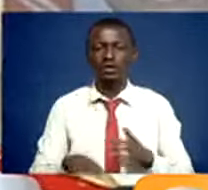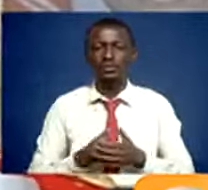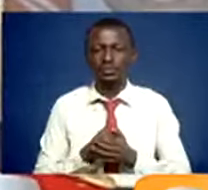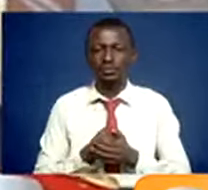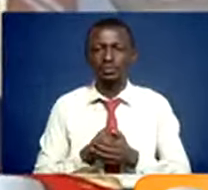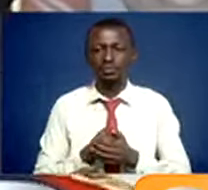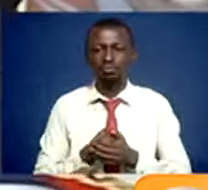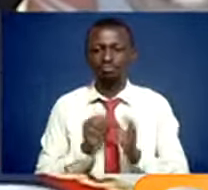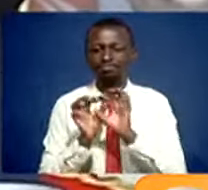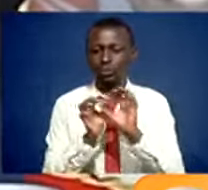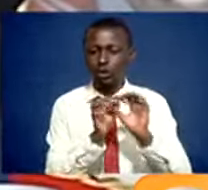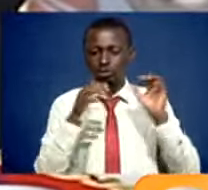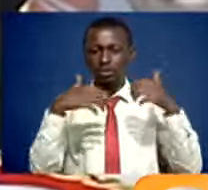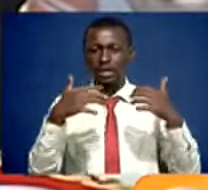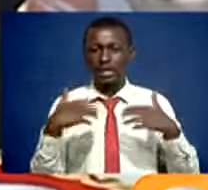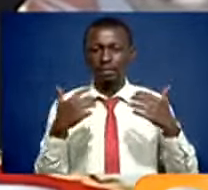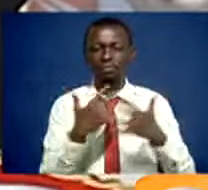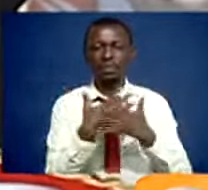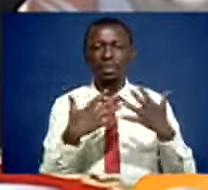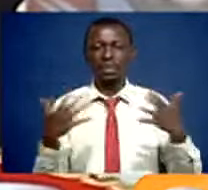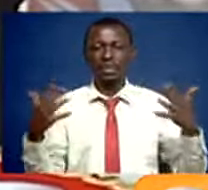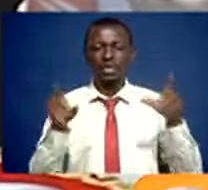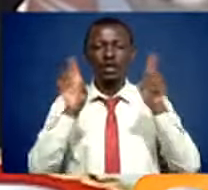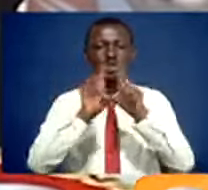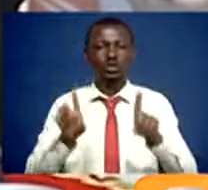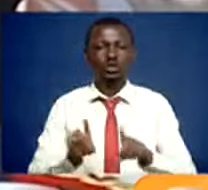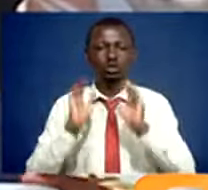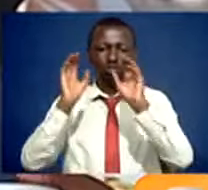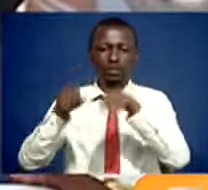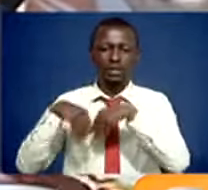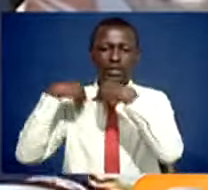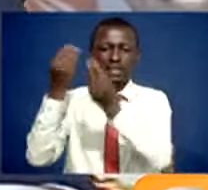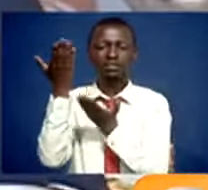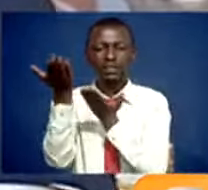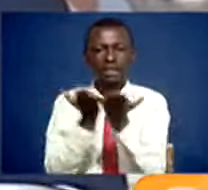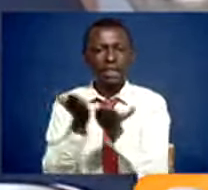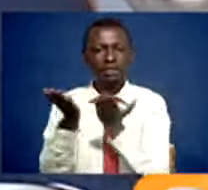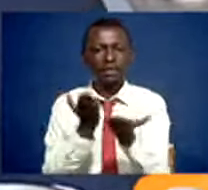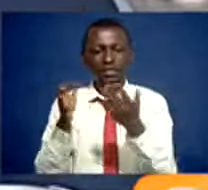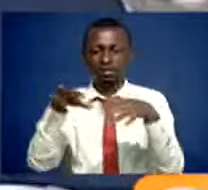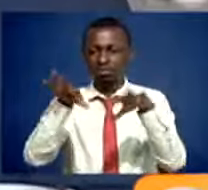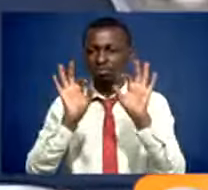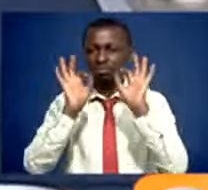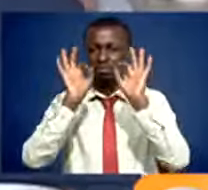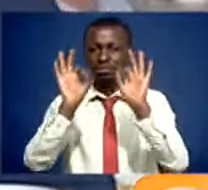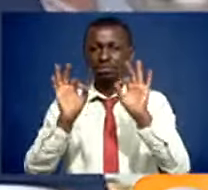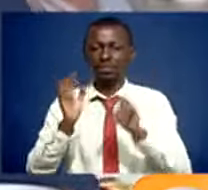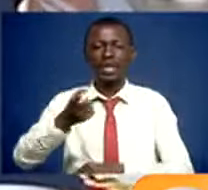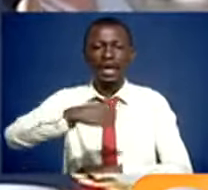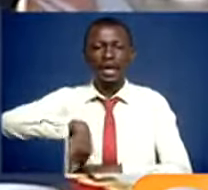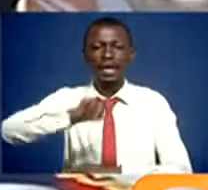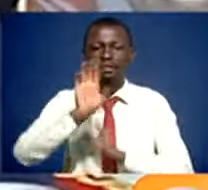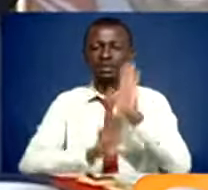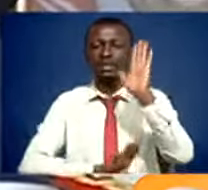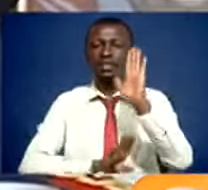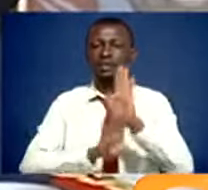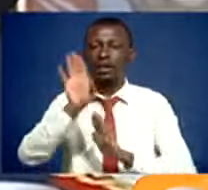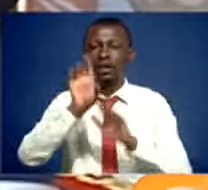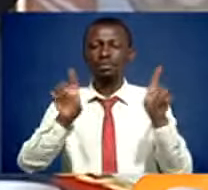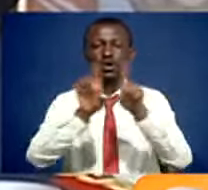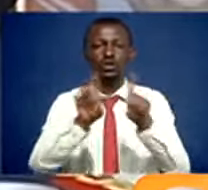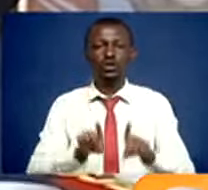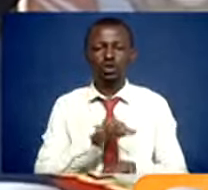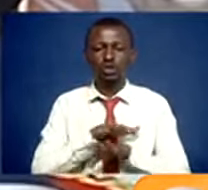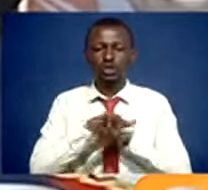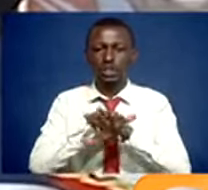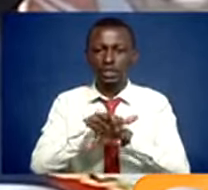to coordinate agricultural production and deliver service to the sector more efficiently, we are developing and integrating a